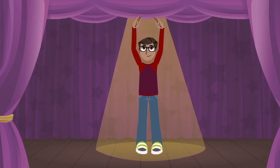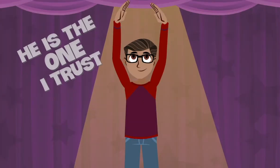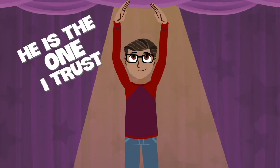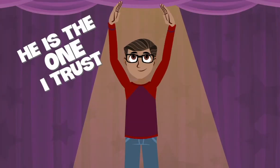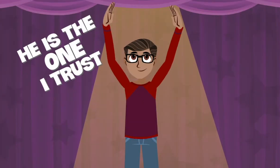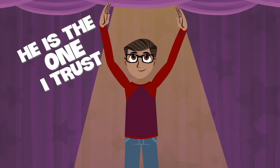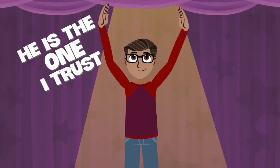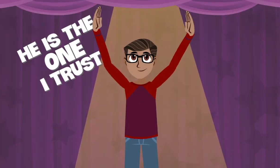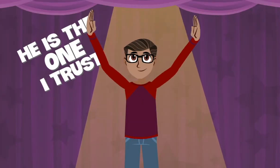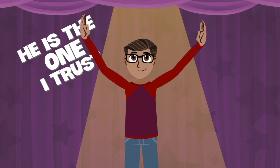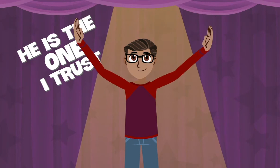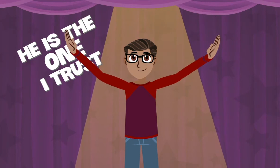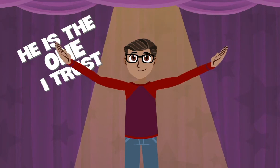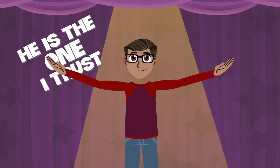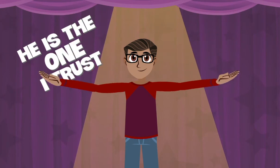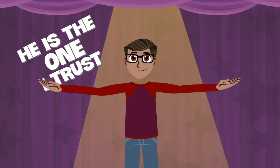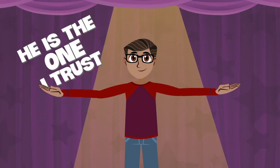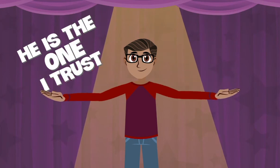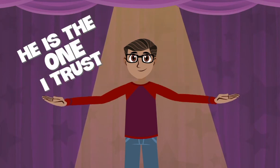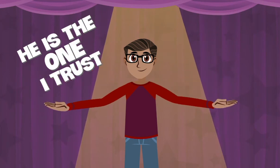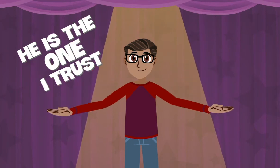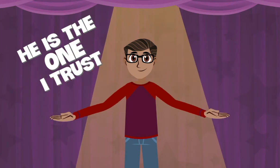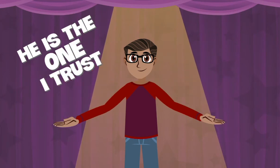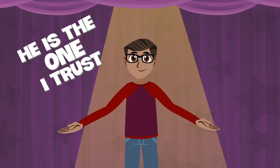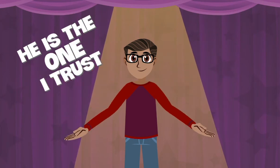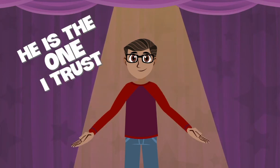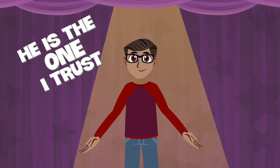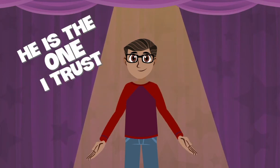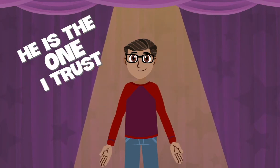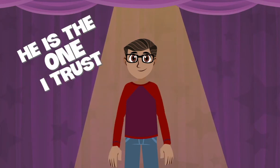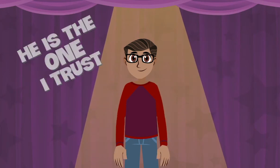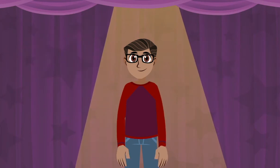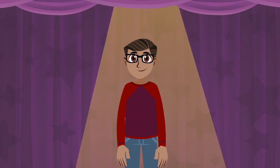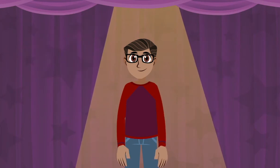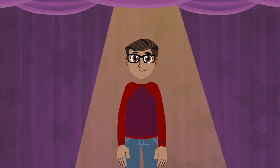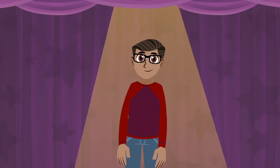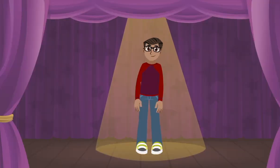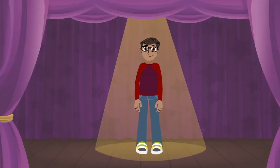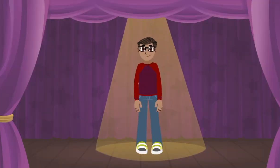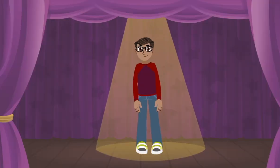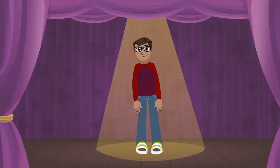Jesus, He is the one I trust.